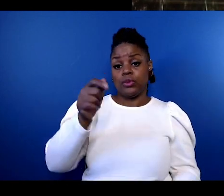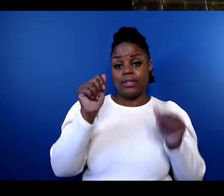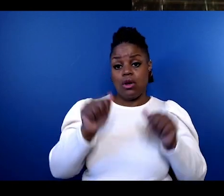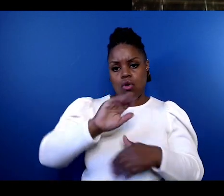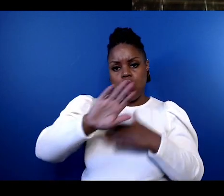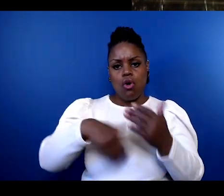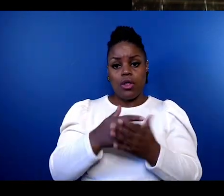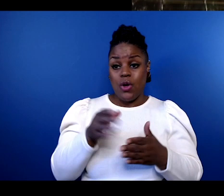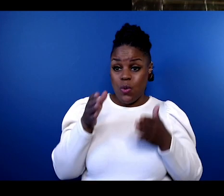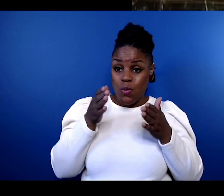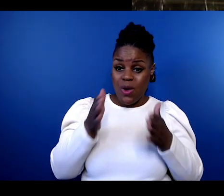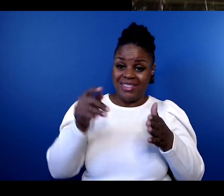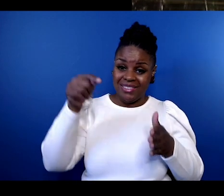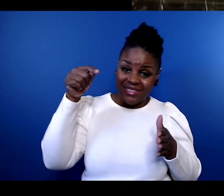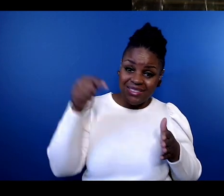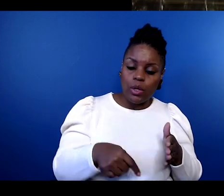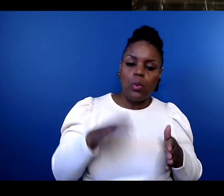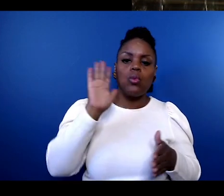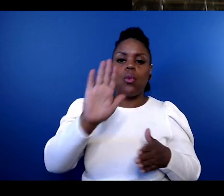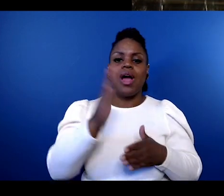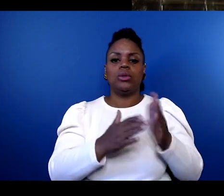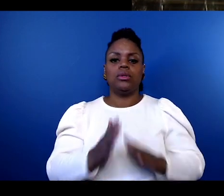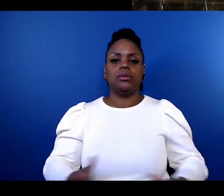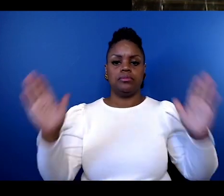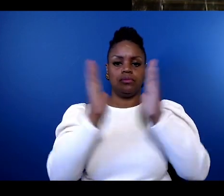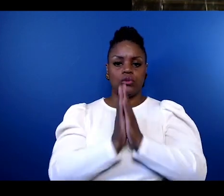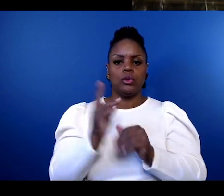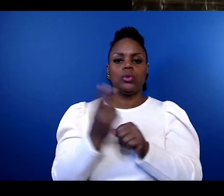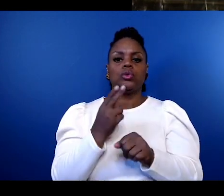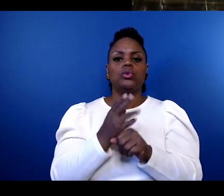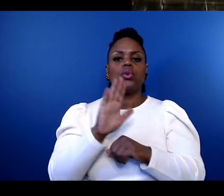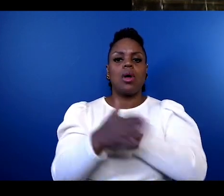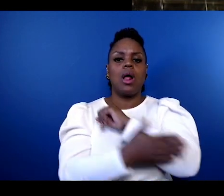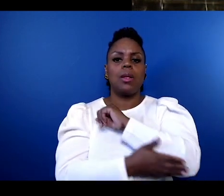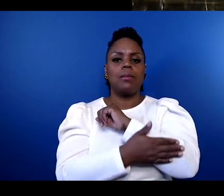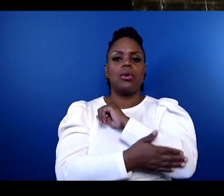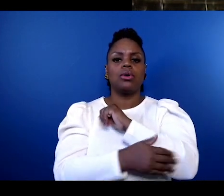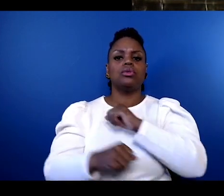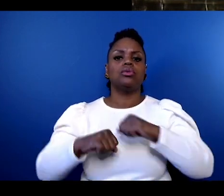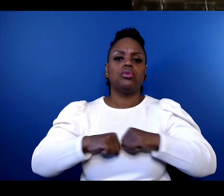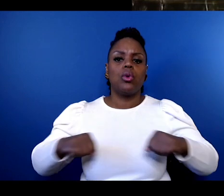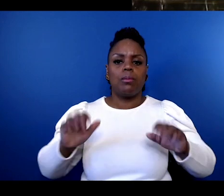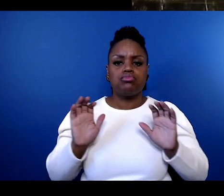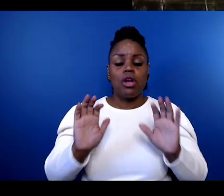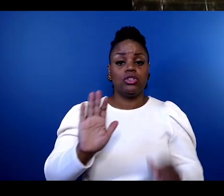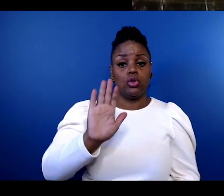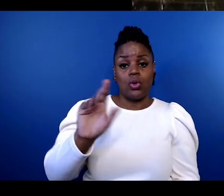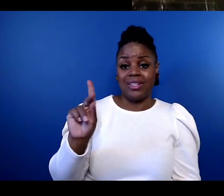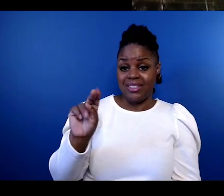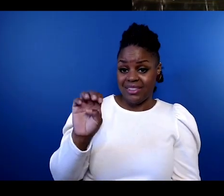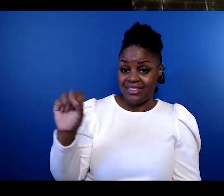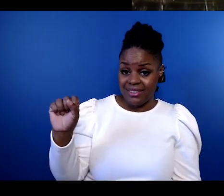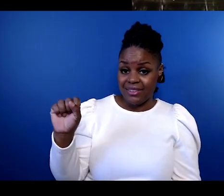root chakra here, getting the hips open and close to the ground. It's also a lot of work, so take breaks